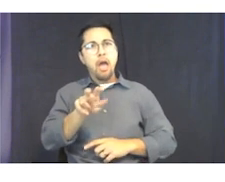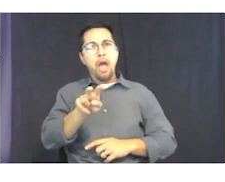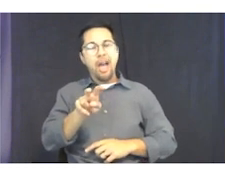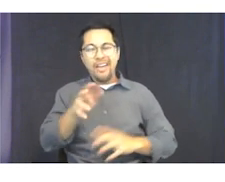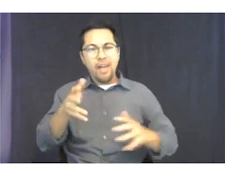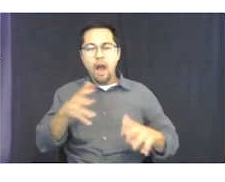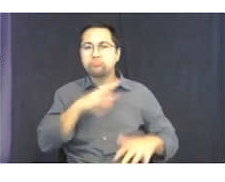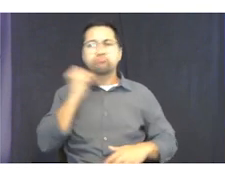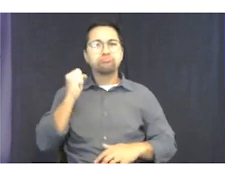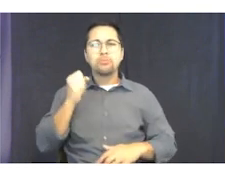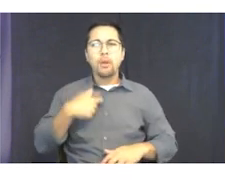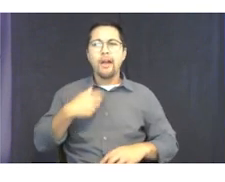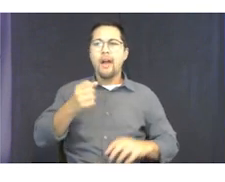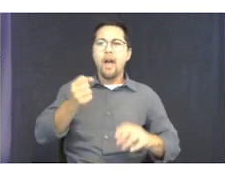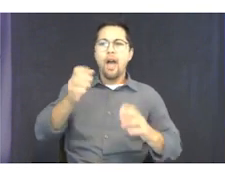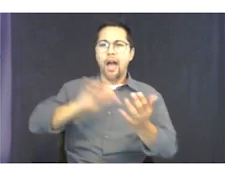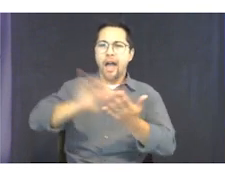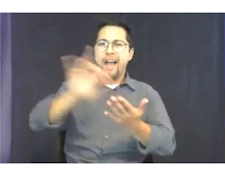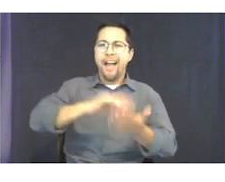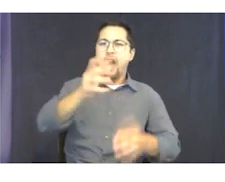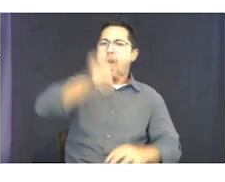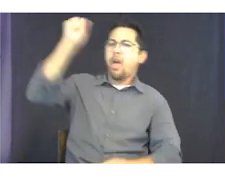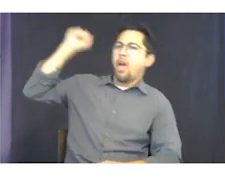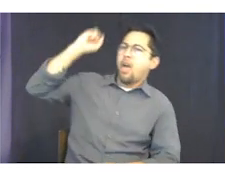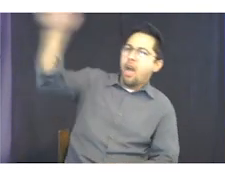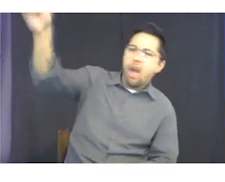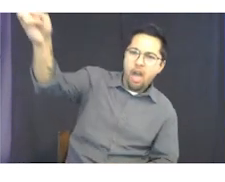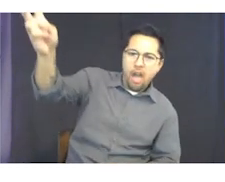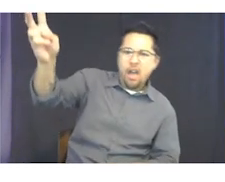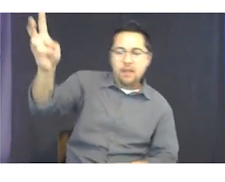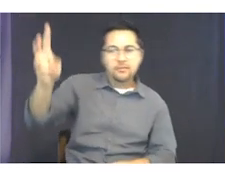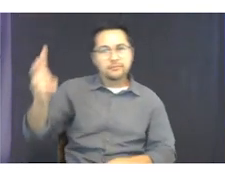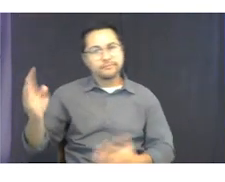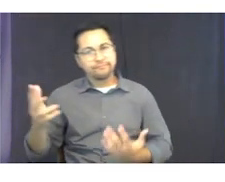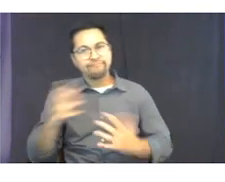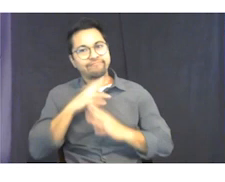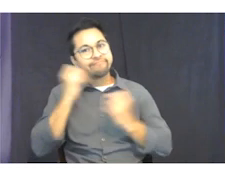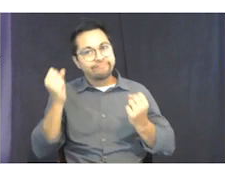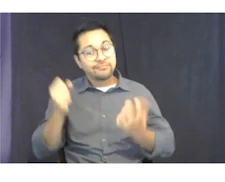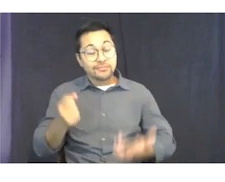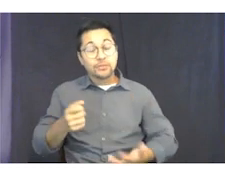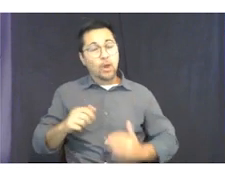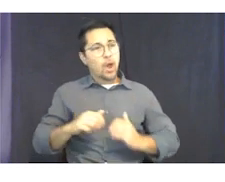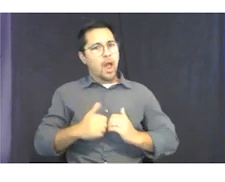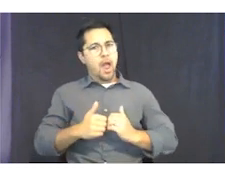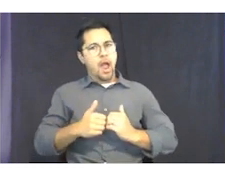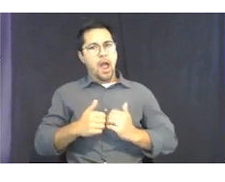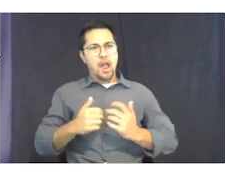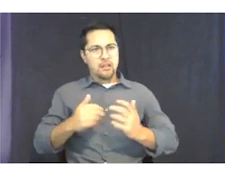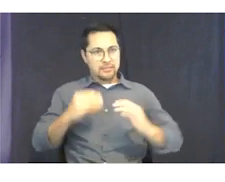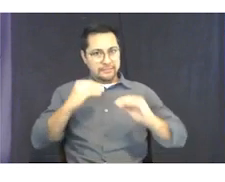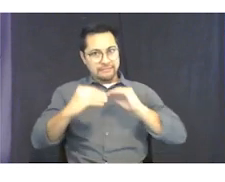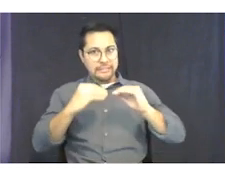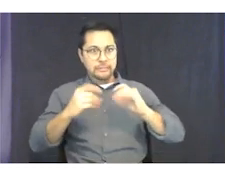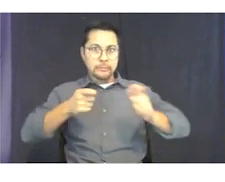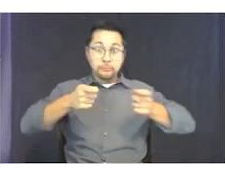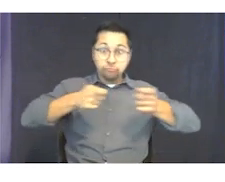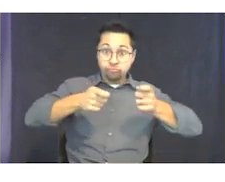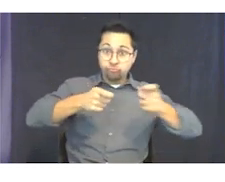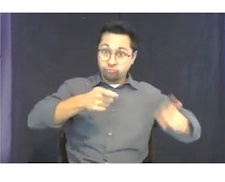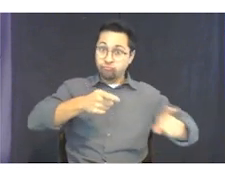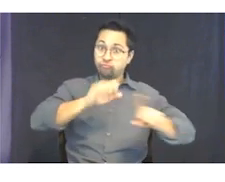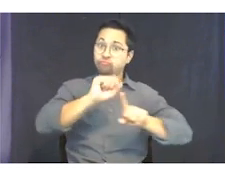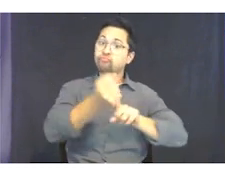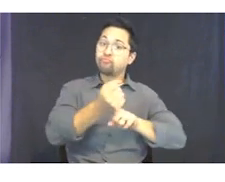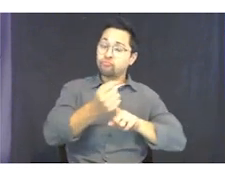room, right? So in terms of looking at how you can remedy that situation, we do have a number